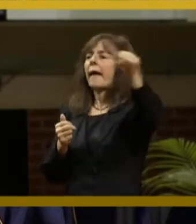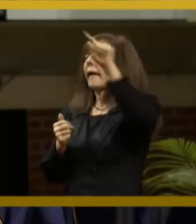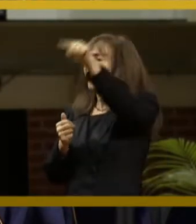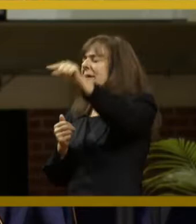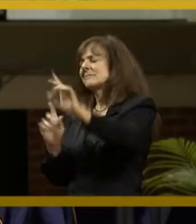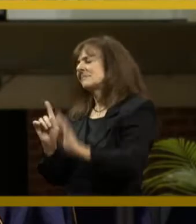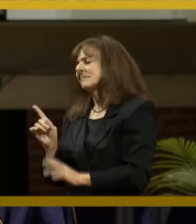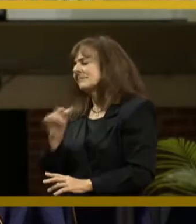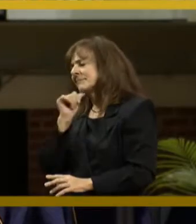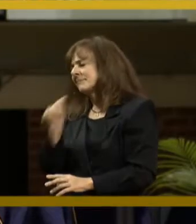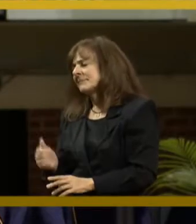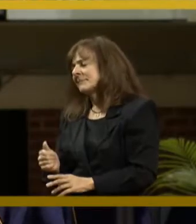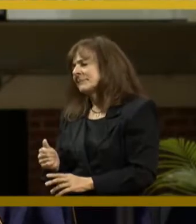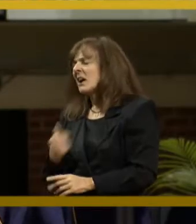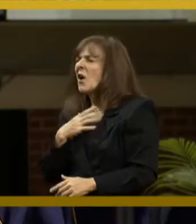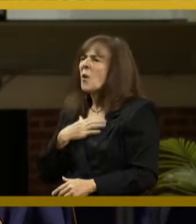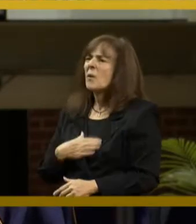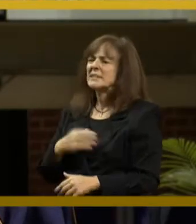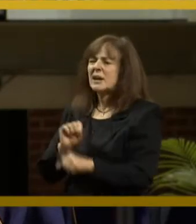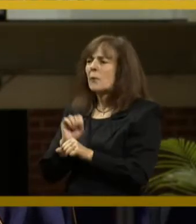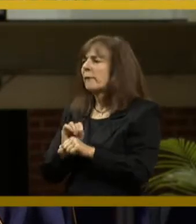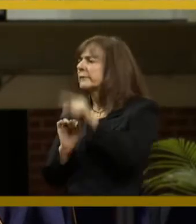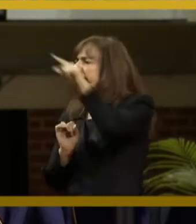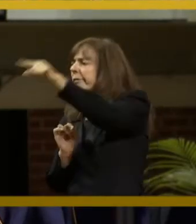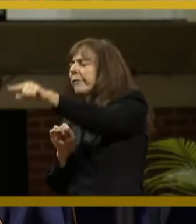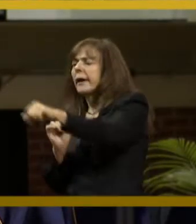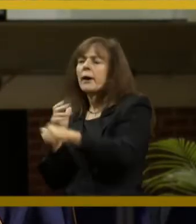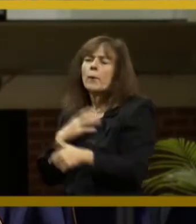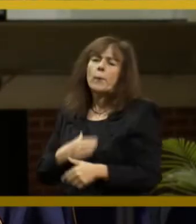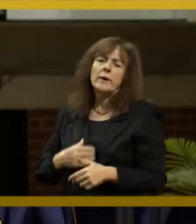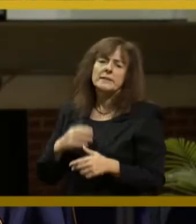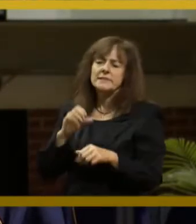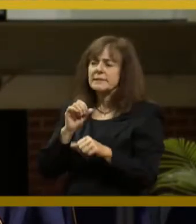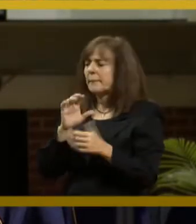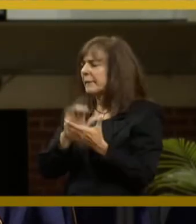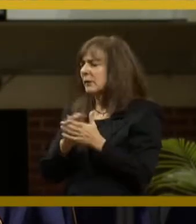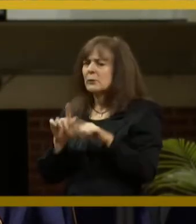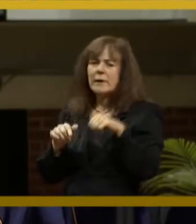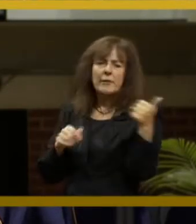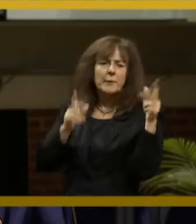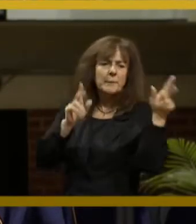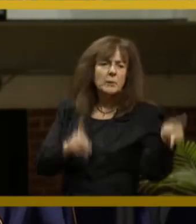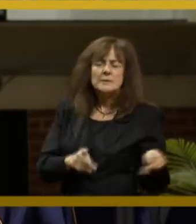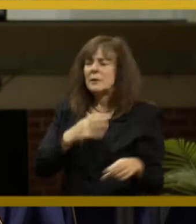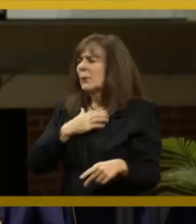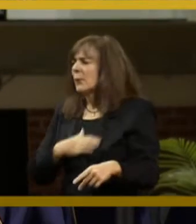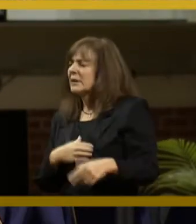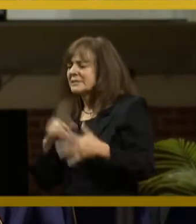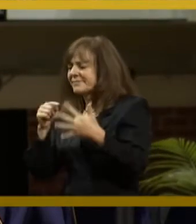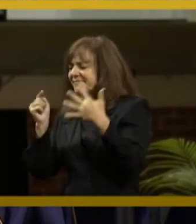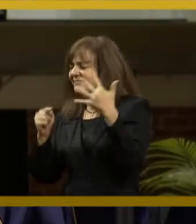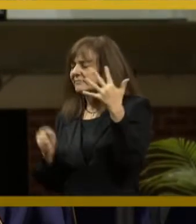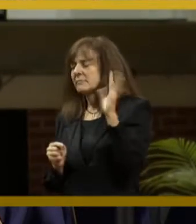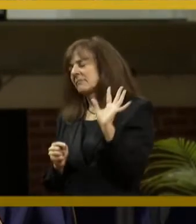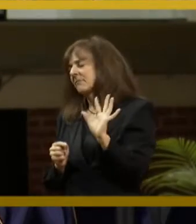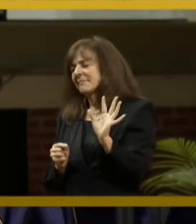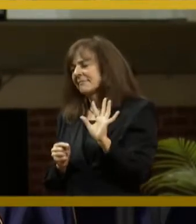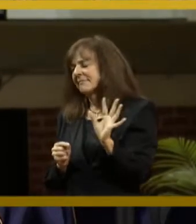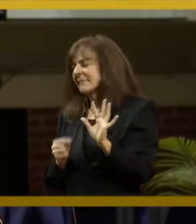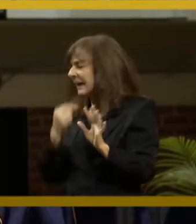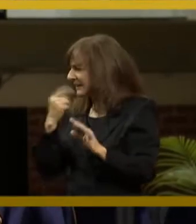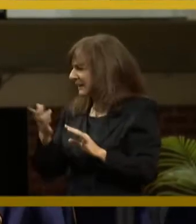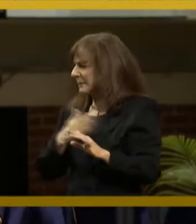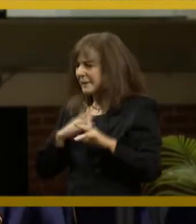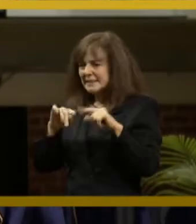fence. Don't wish you worked at another company or wish you were married to someone different. I often tell my